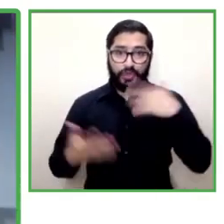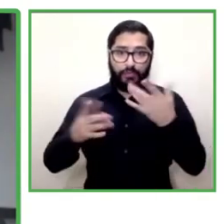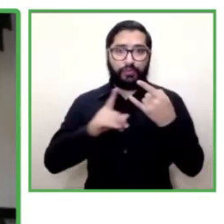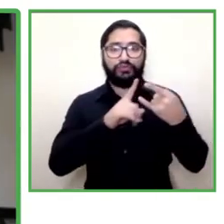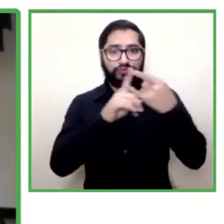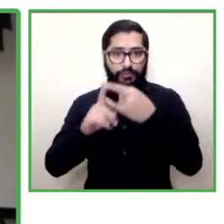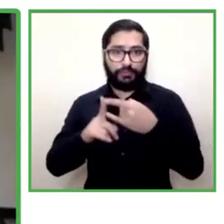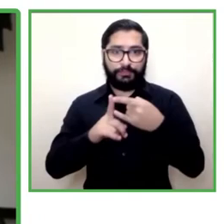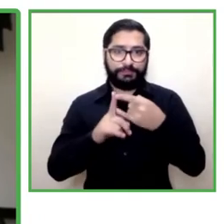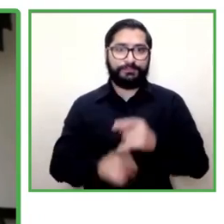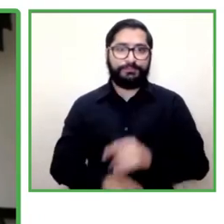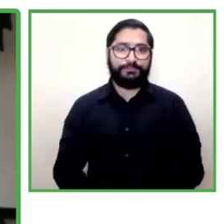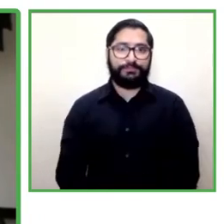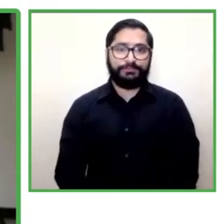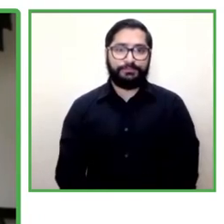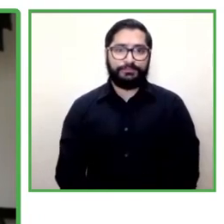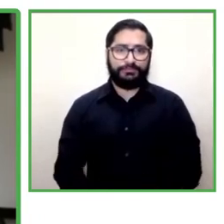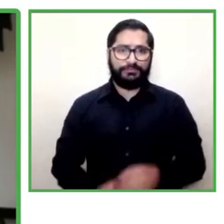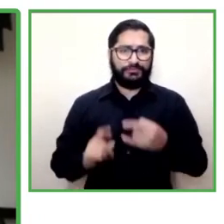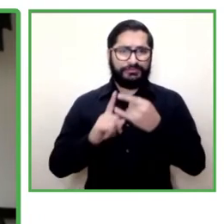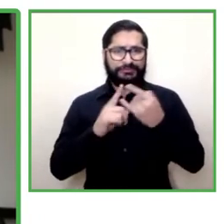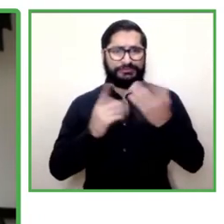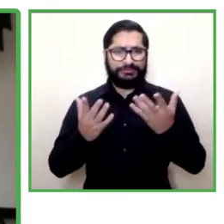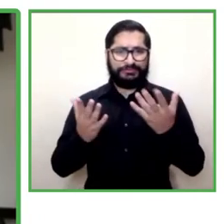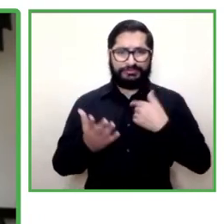with us through Zoom platform.